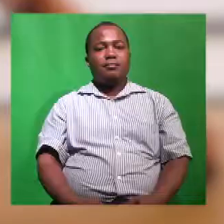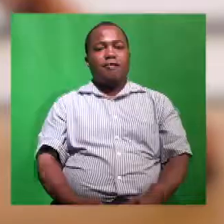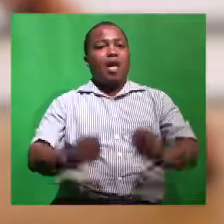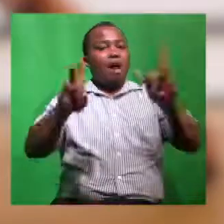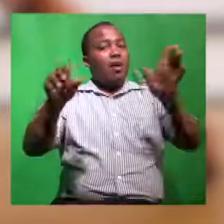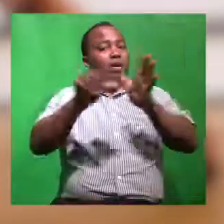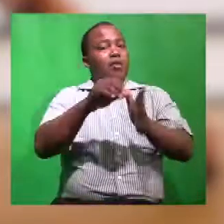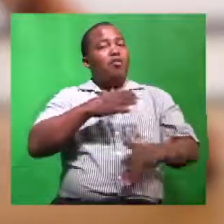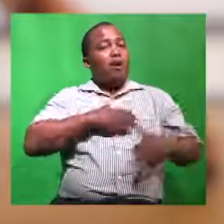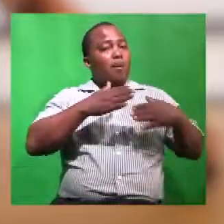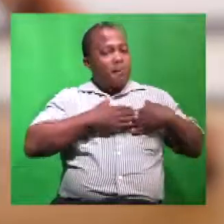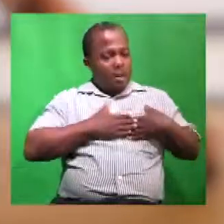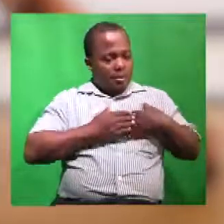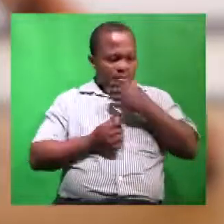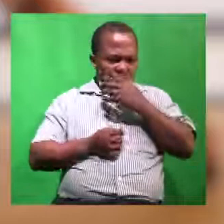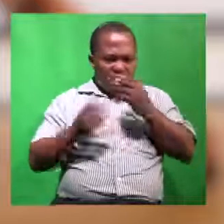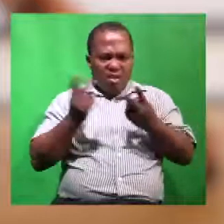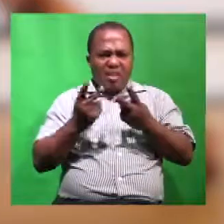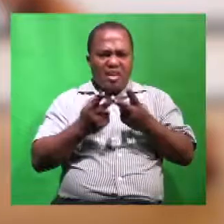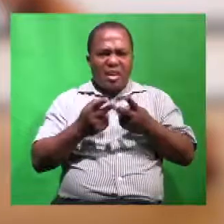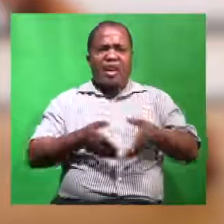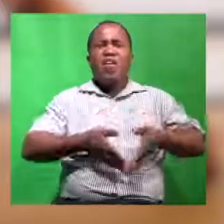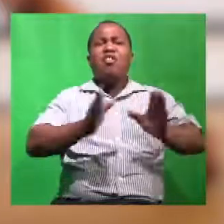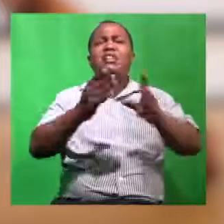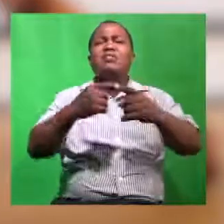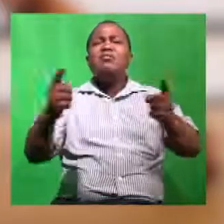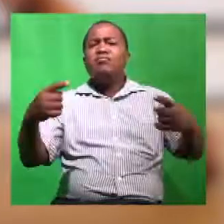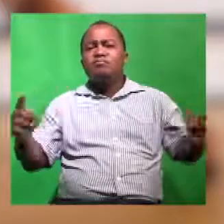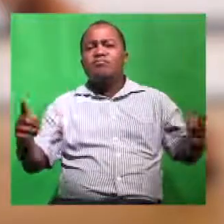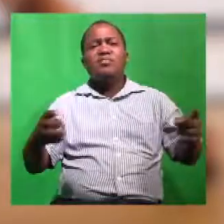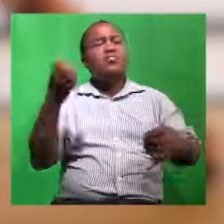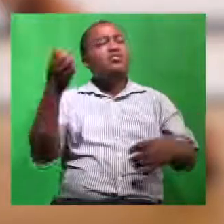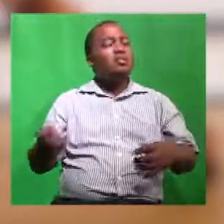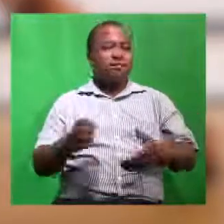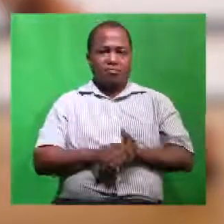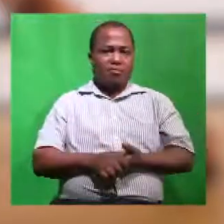My dear student, also there are various ways against negative